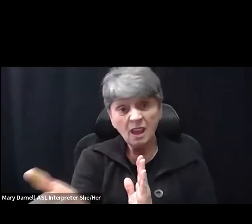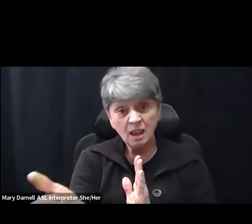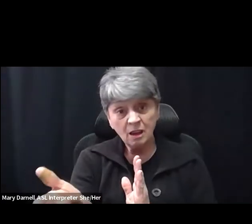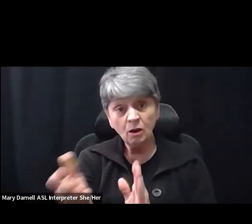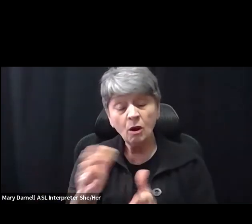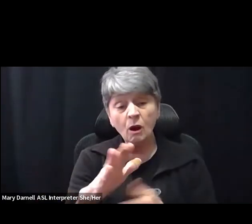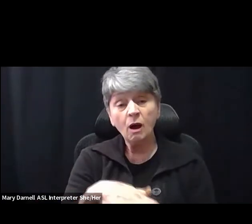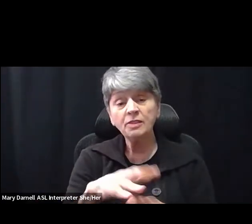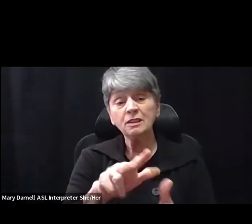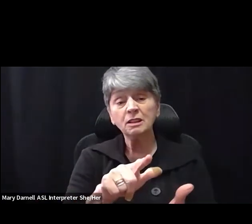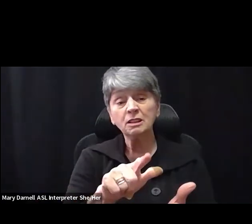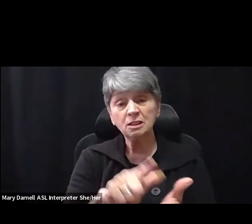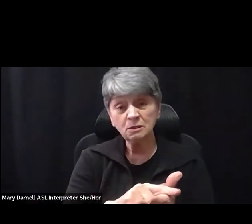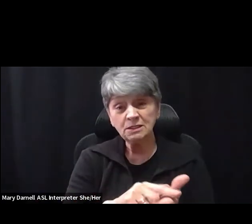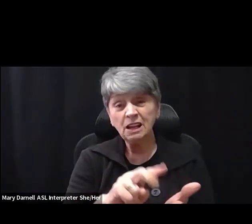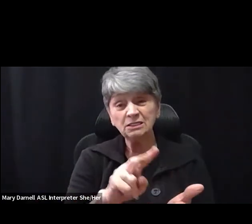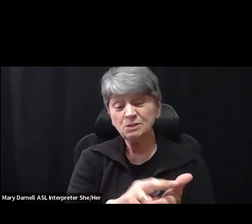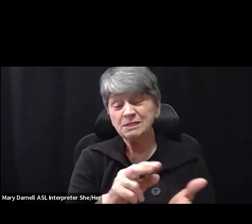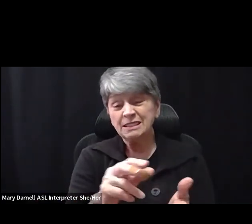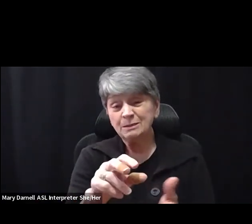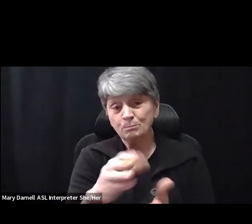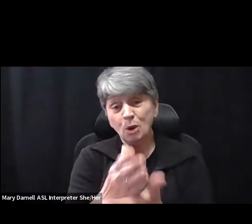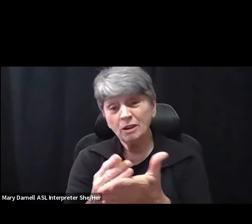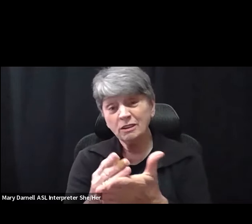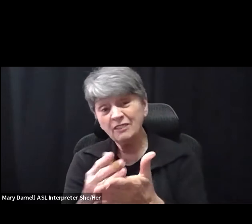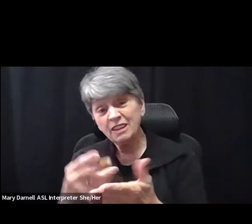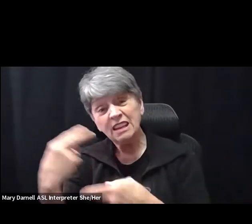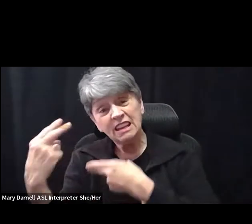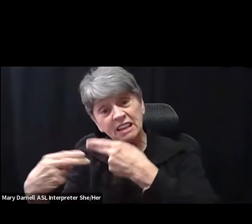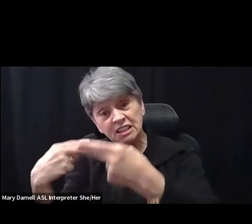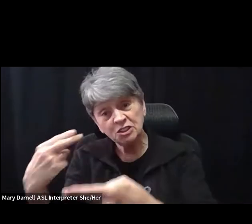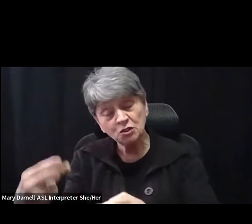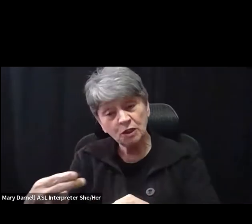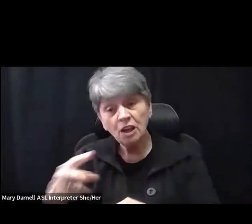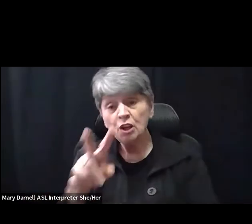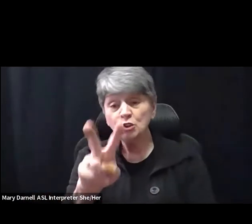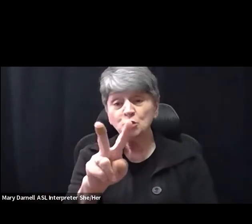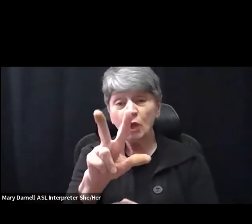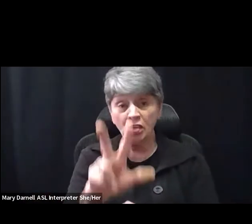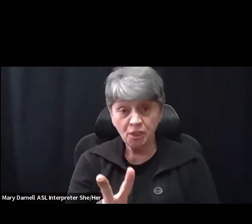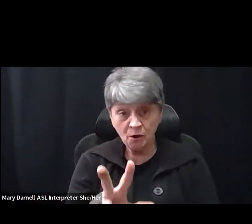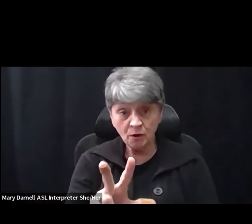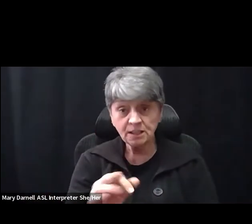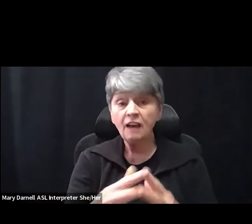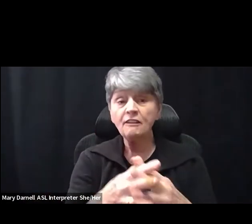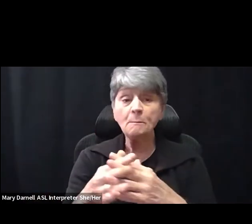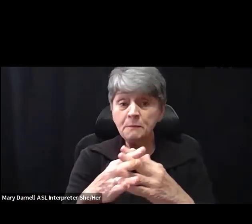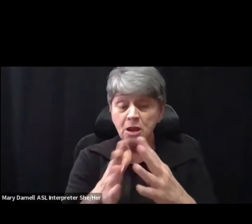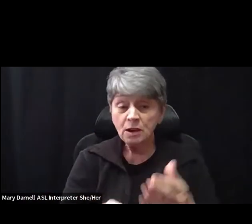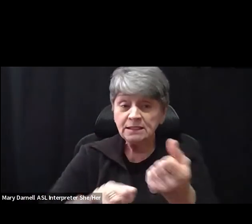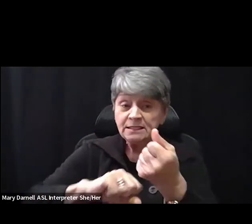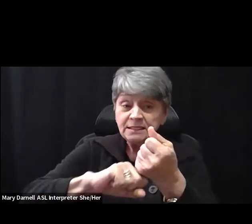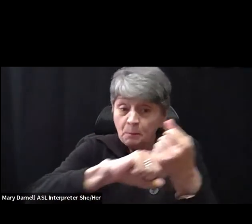of history and of America. 2/3 of Americans, as we saw in our recent polling, support